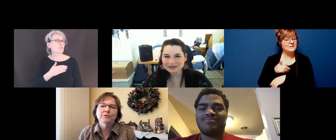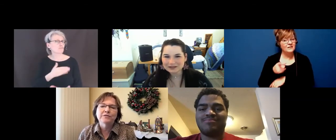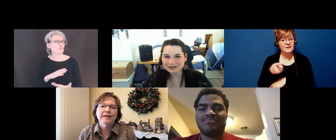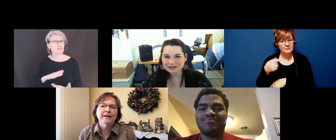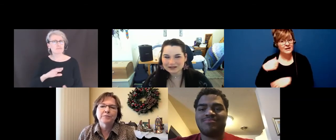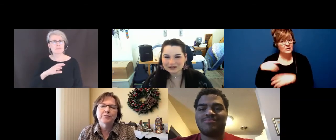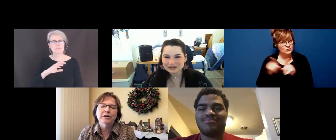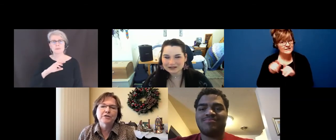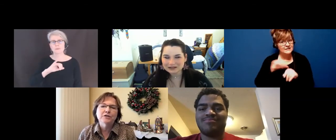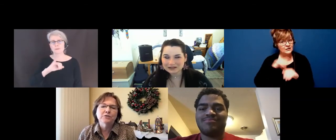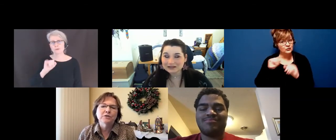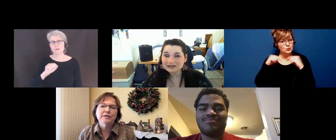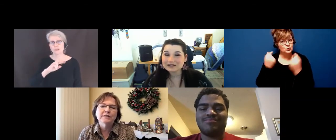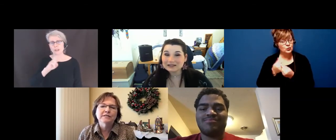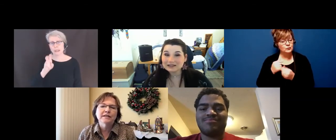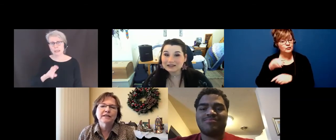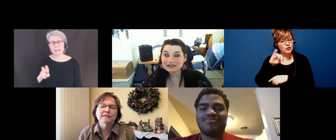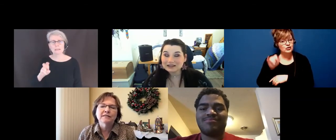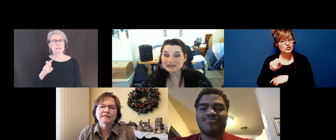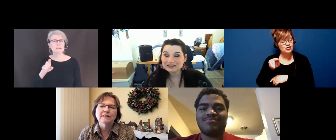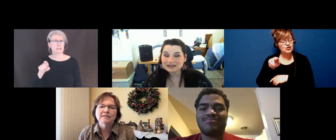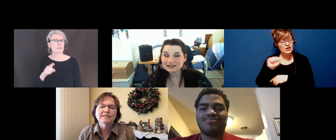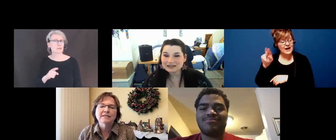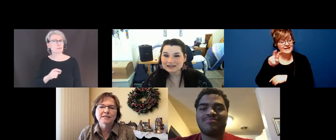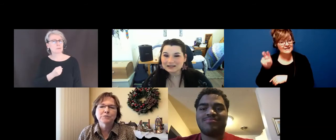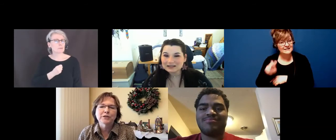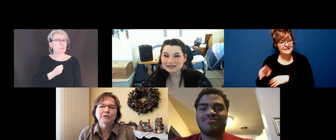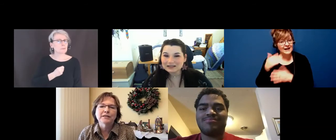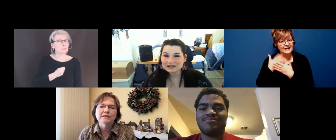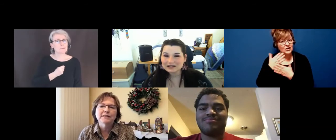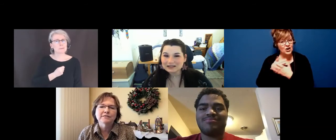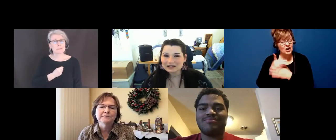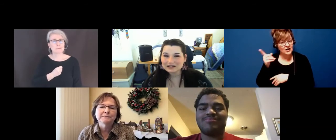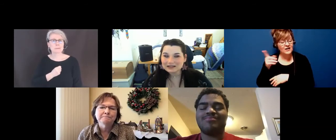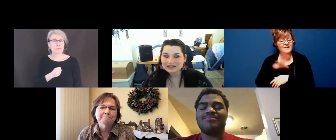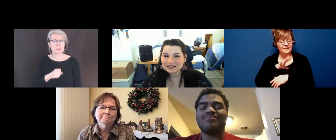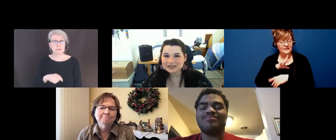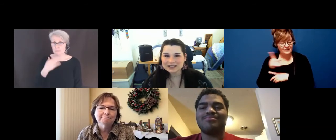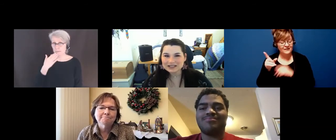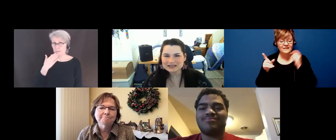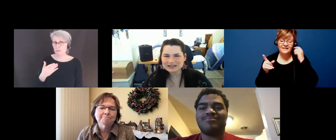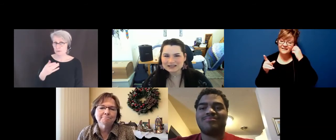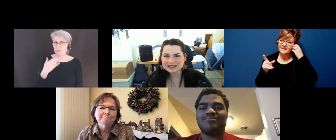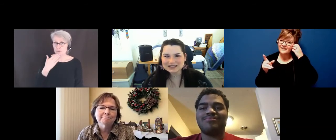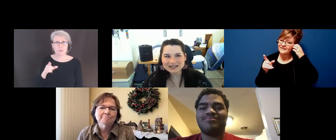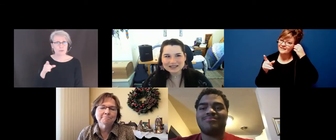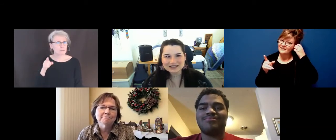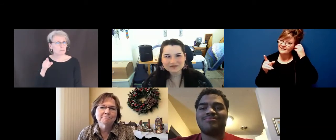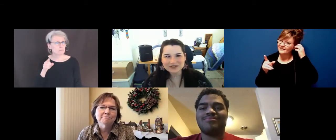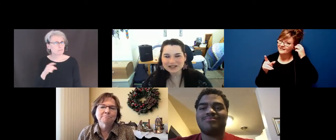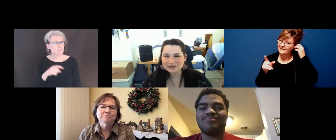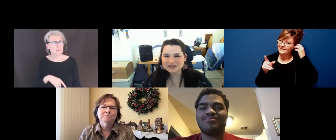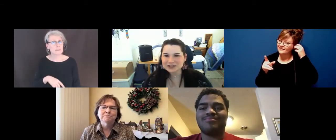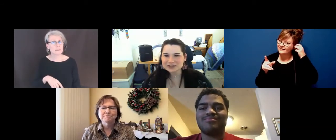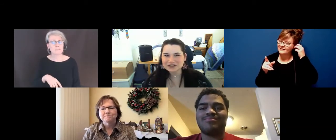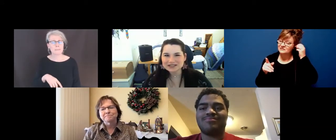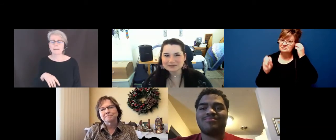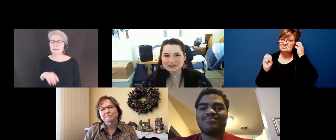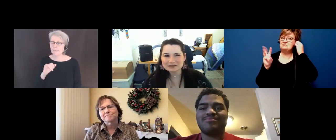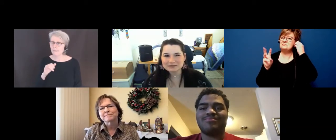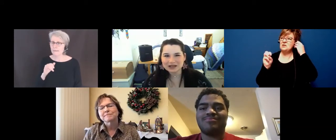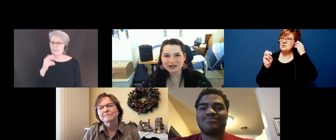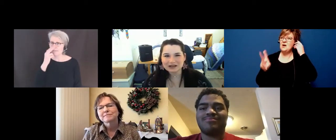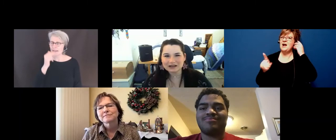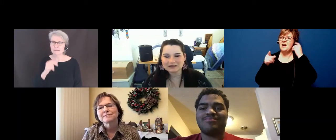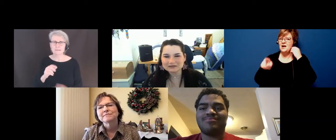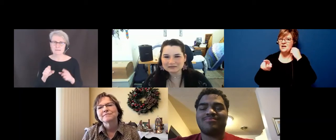music with them, be one of their soloists. Like he's done some really great stuff. That's fantastic. That's funny. It's actually very similar